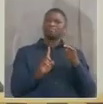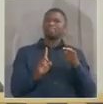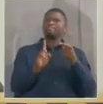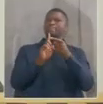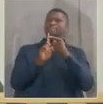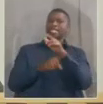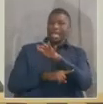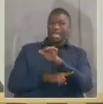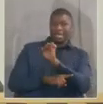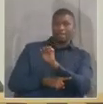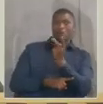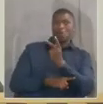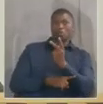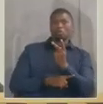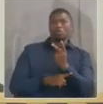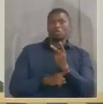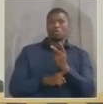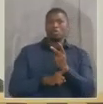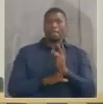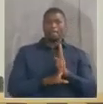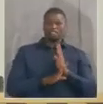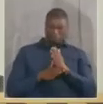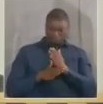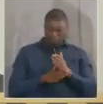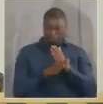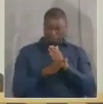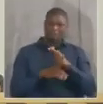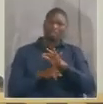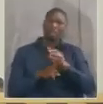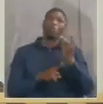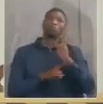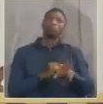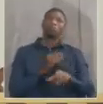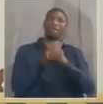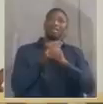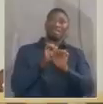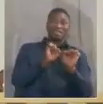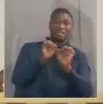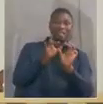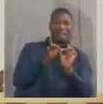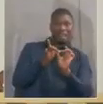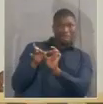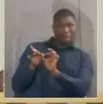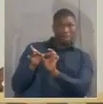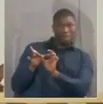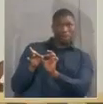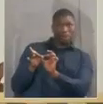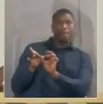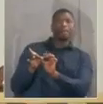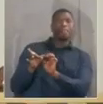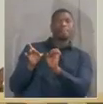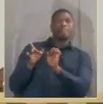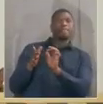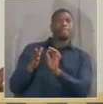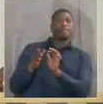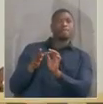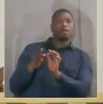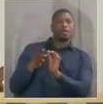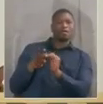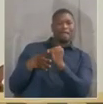area and tactical areas, and also further on, it lists